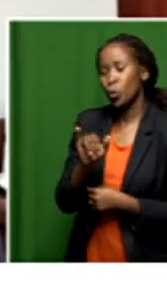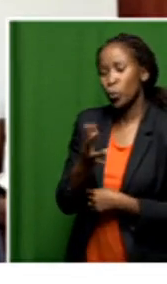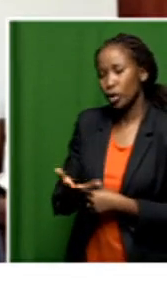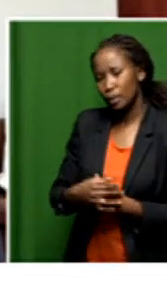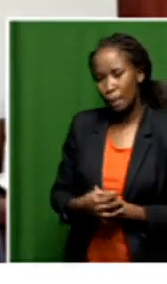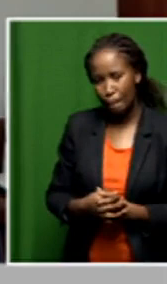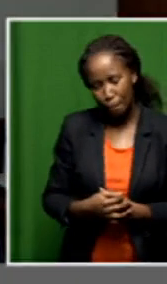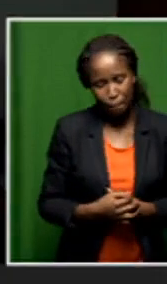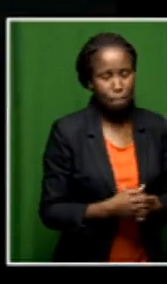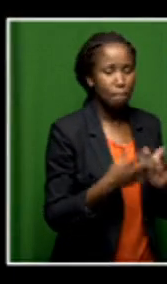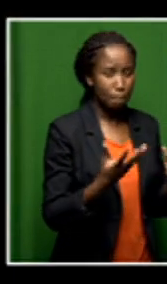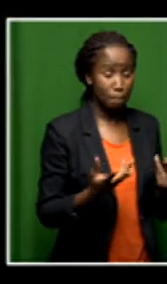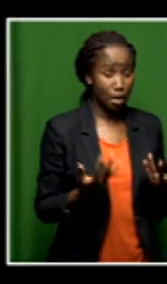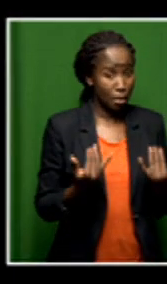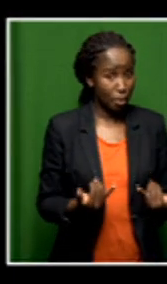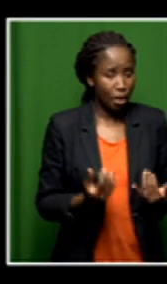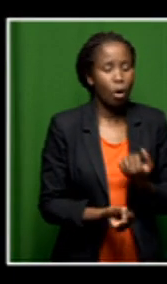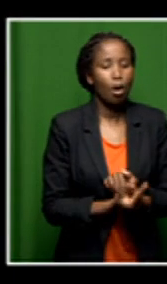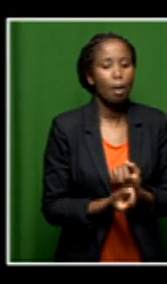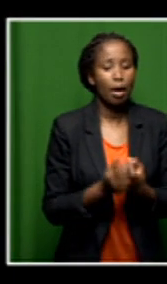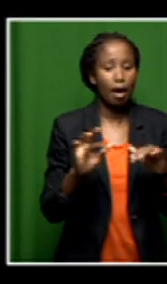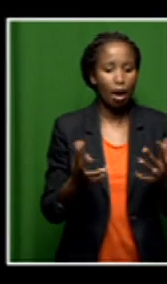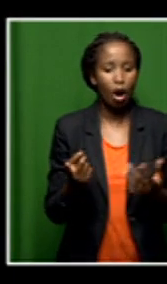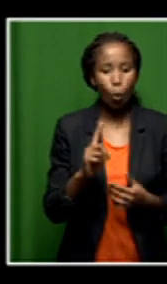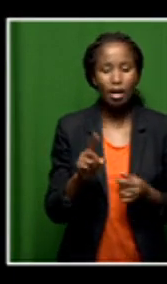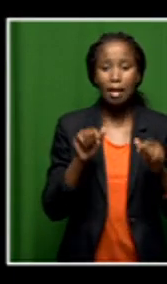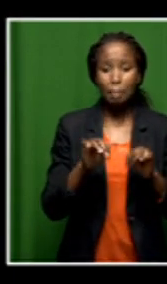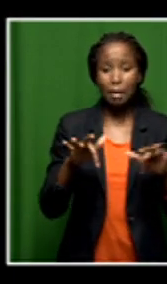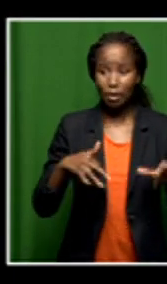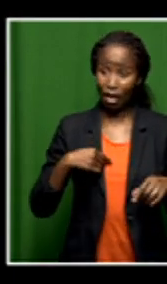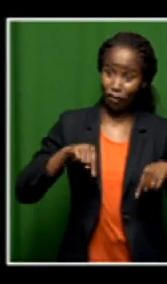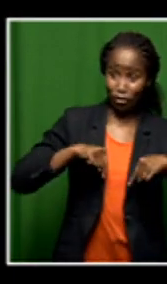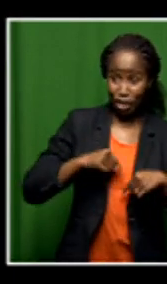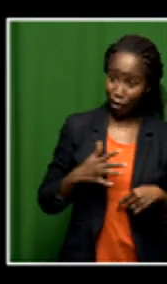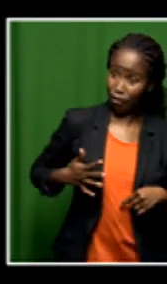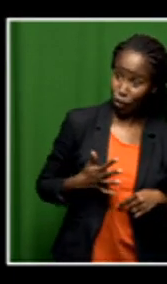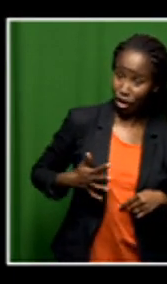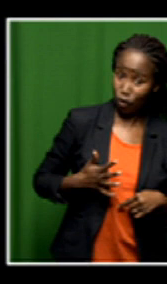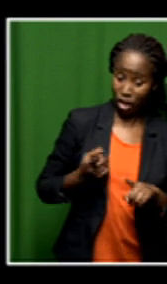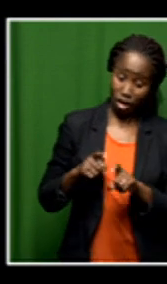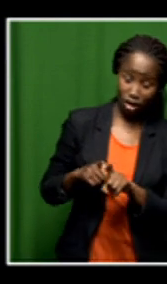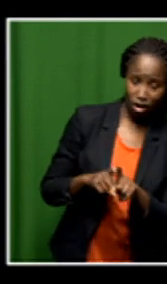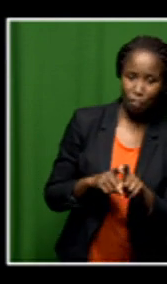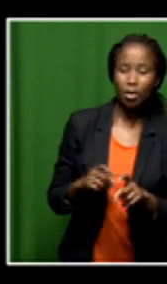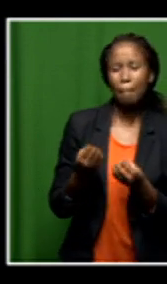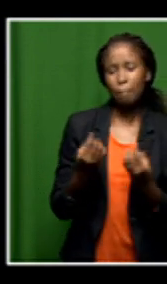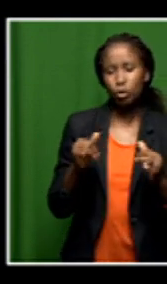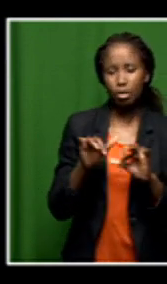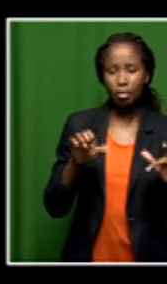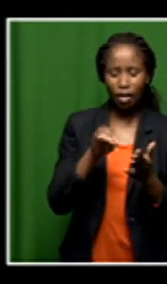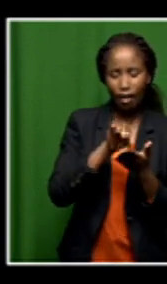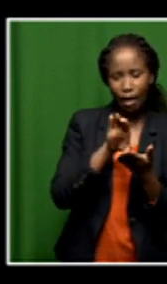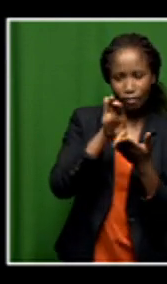One of the things that's kind of happening at the moment is FOMO, fear of missing out. And so a lot of the time investors get excited